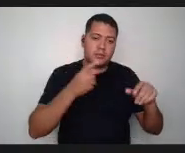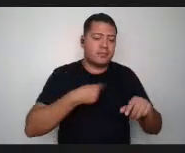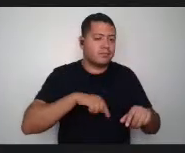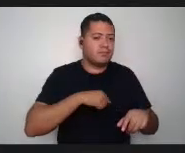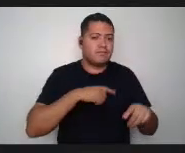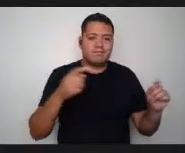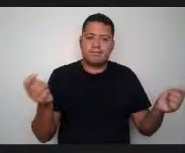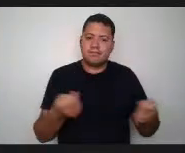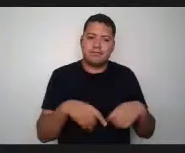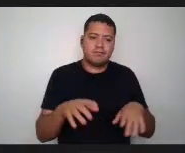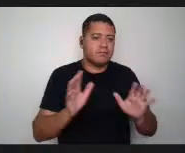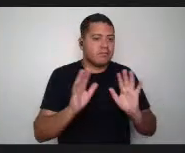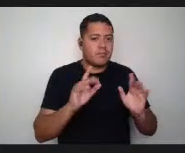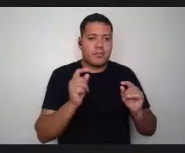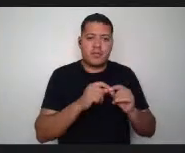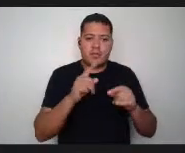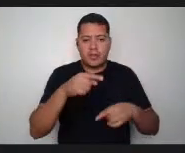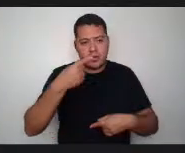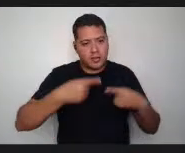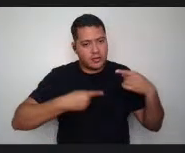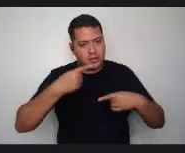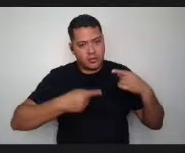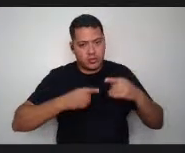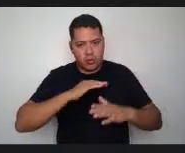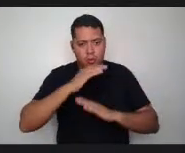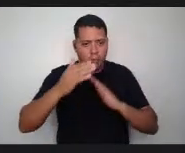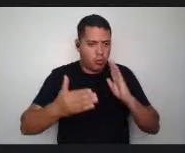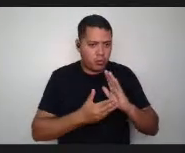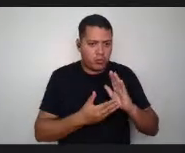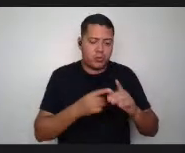of course that we cannot